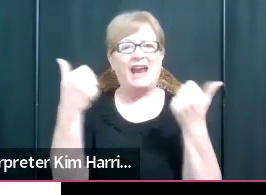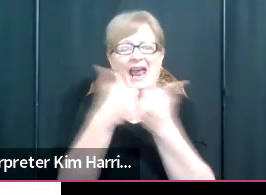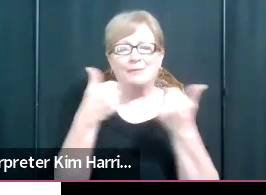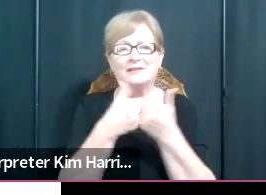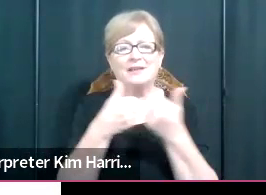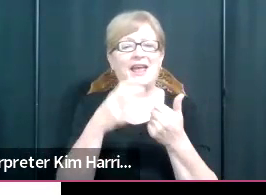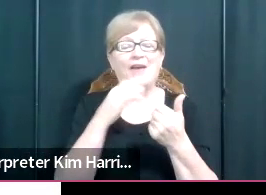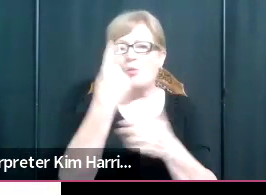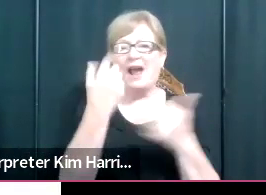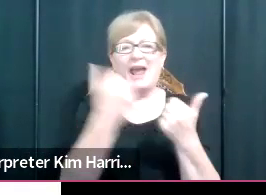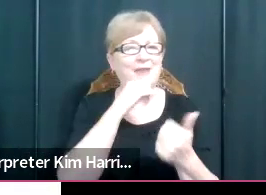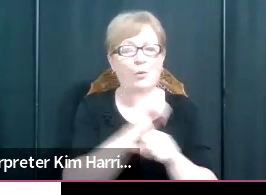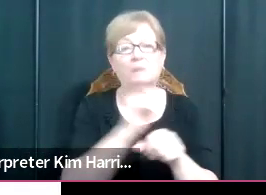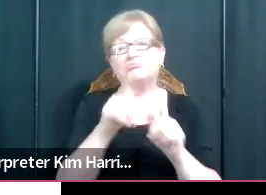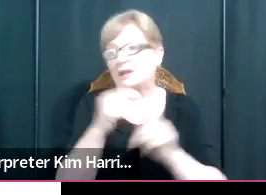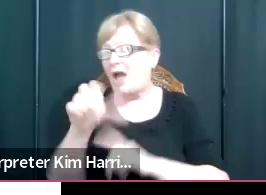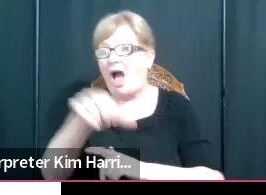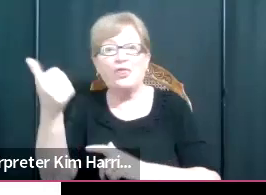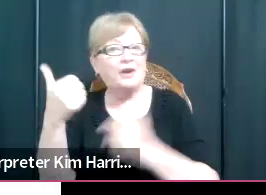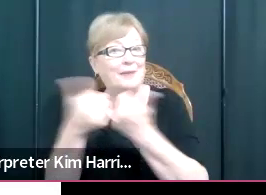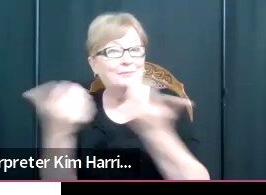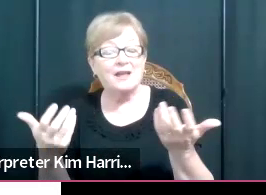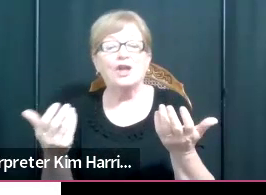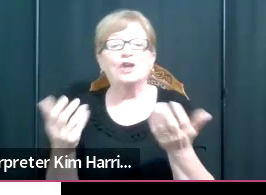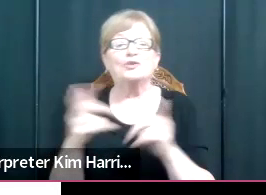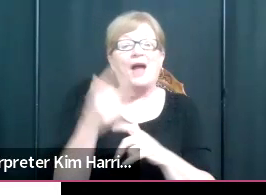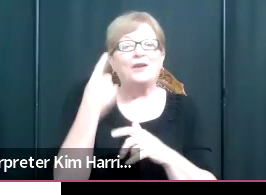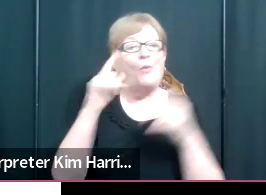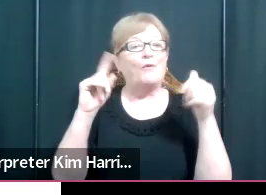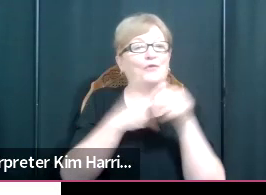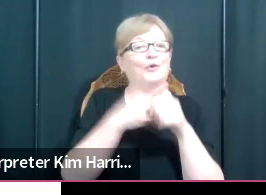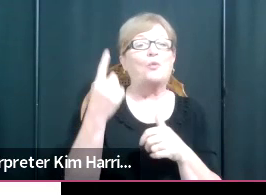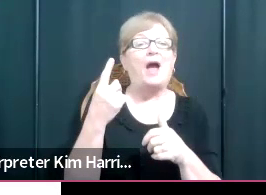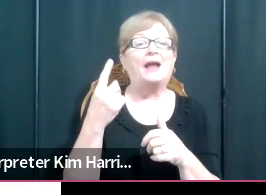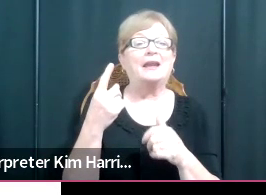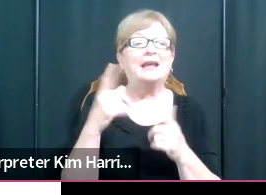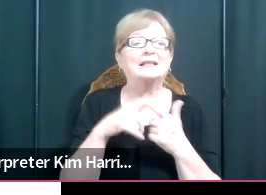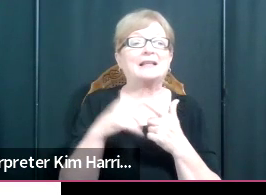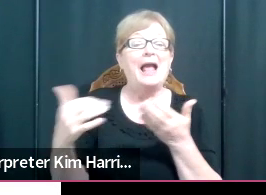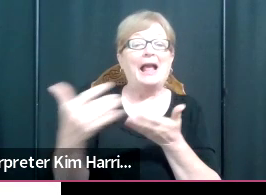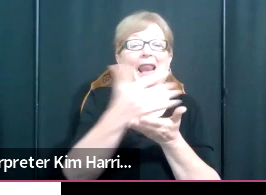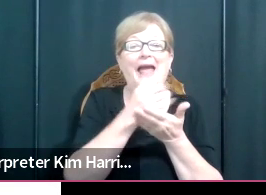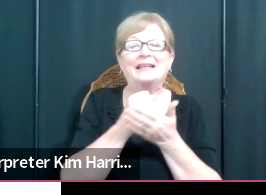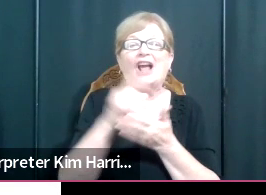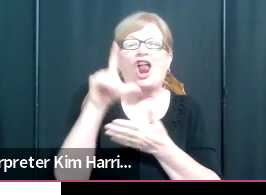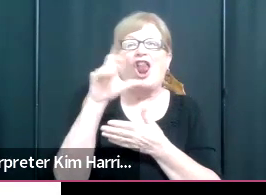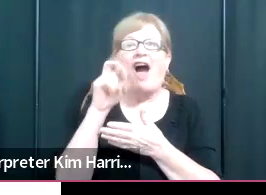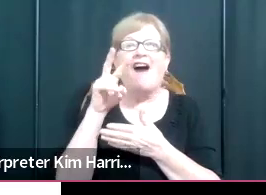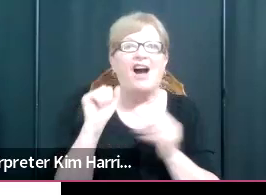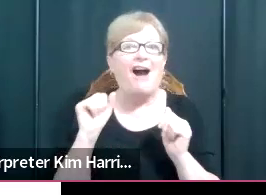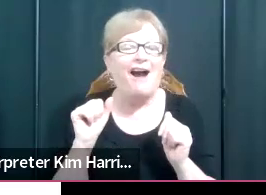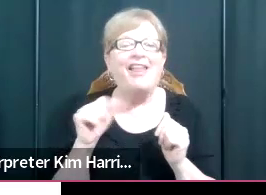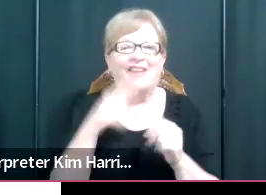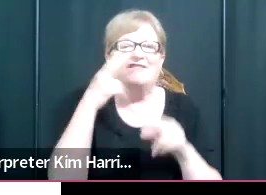of others. But a lot of the first one I know has to deal with collecting little lava guys. So that's kind of